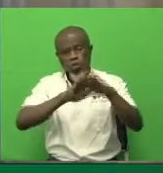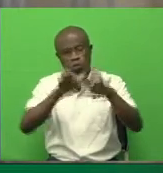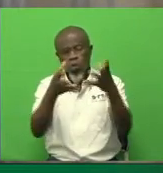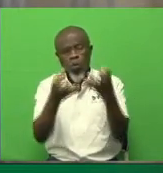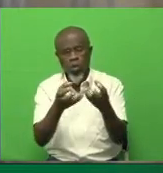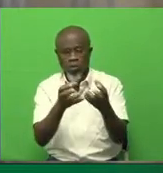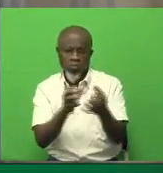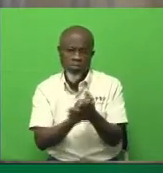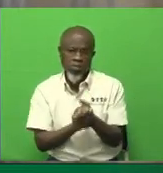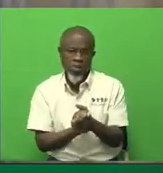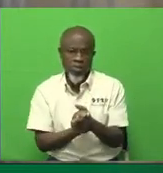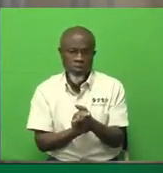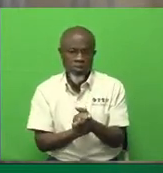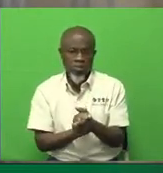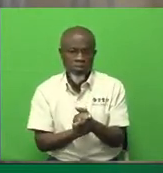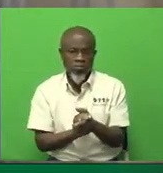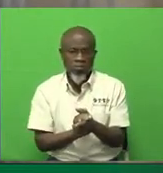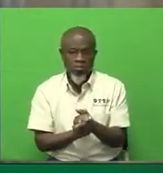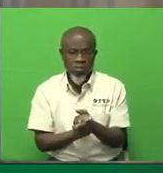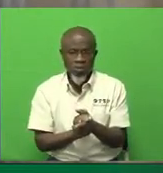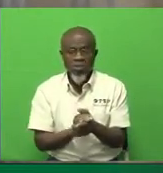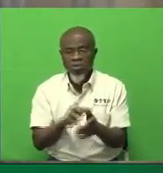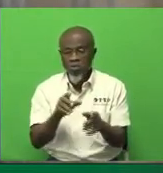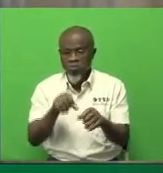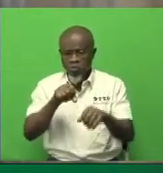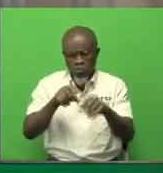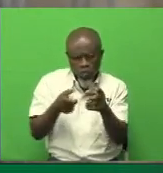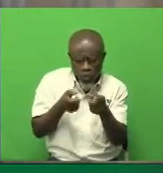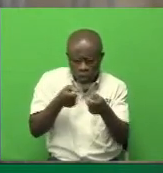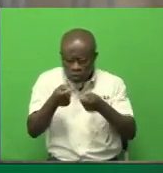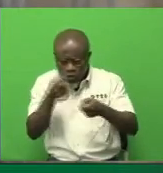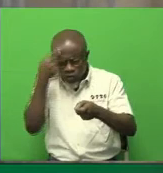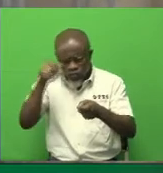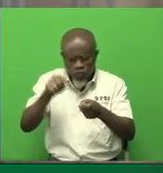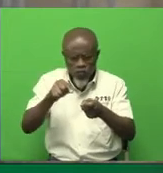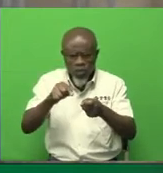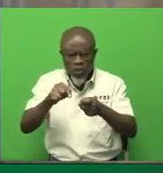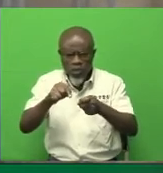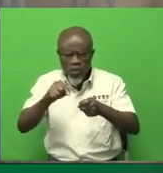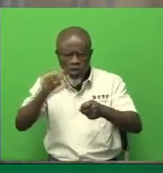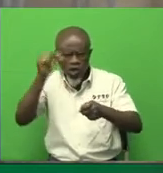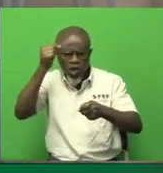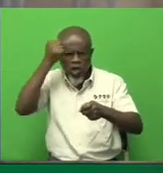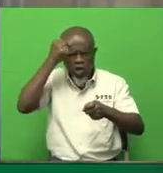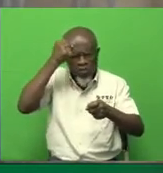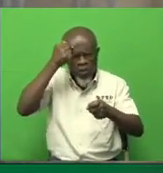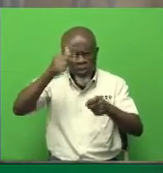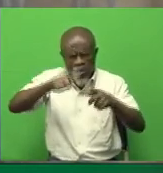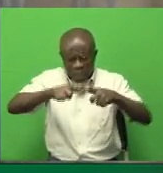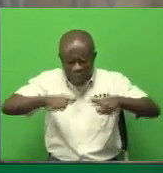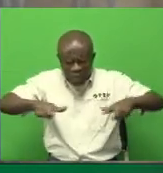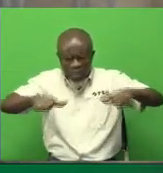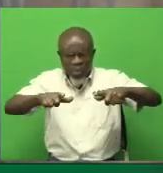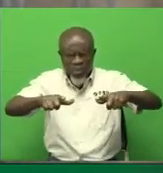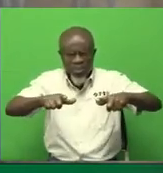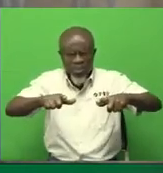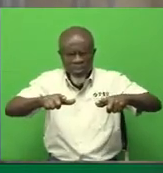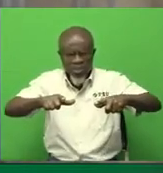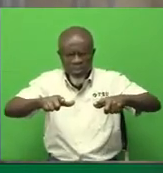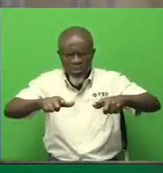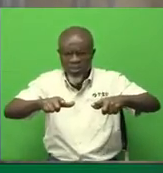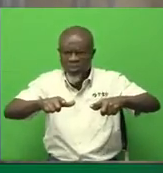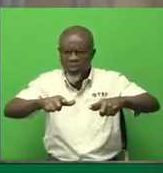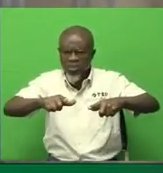it would not apply to the disposal of State lands are we disposing of the currently lands are we disposed So Many